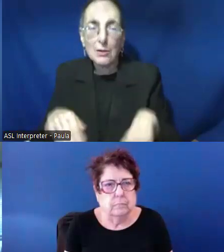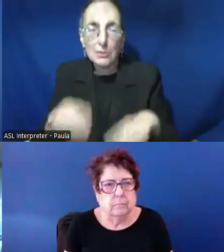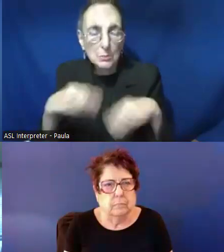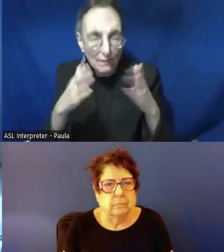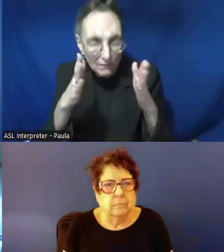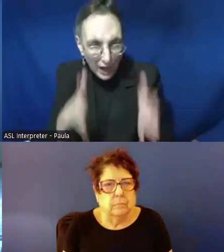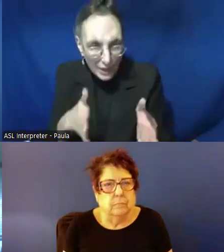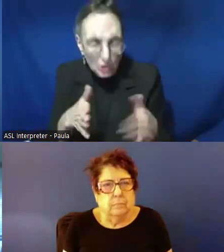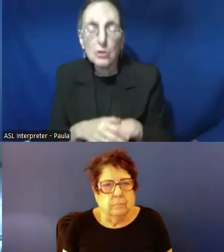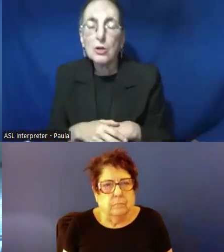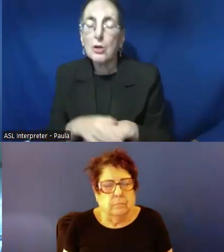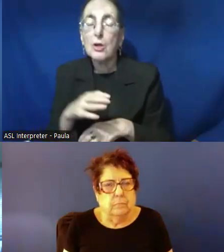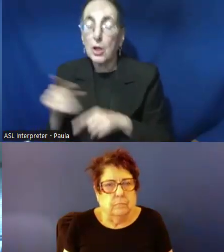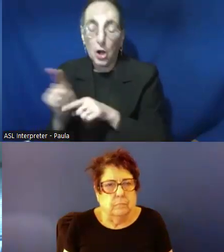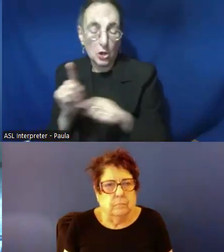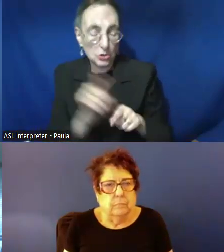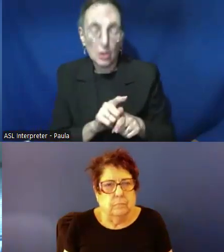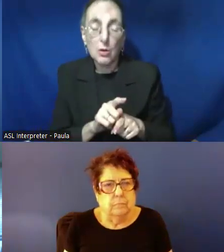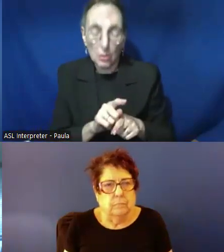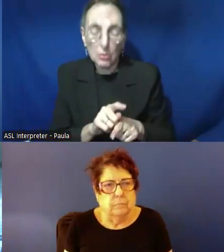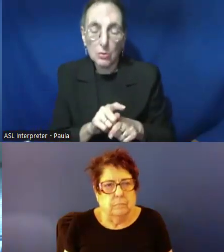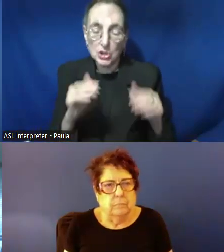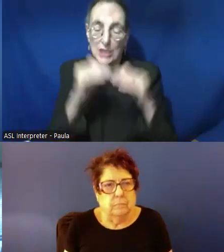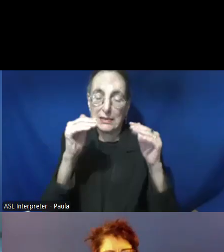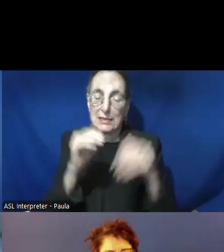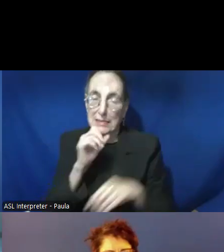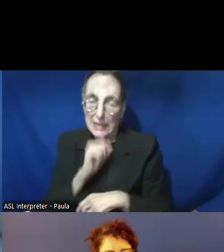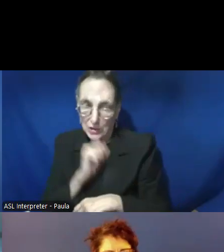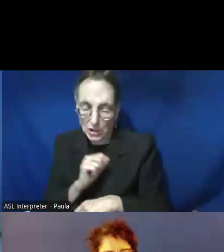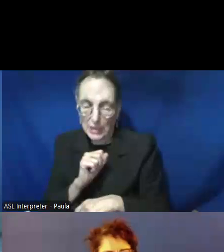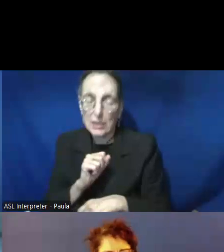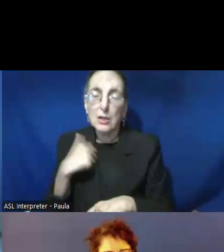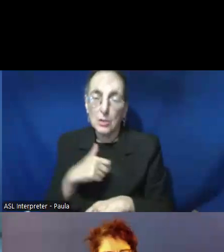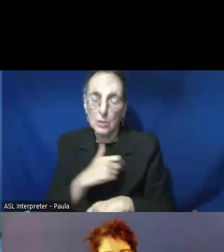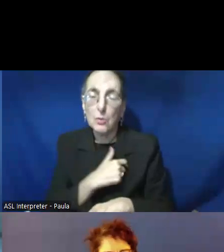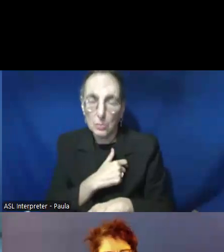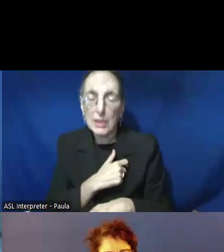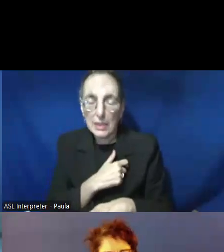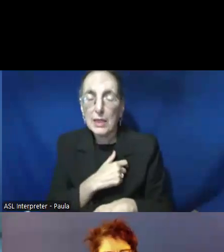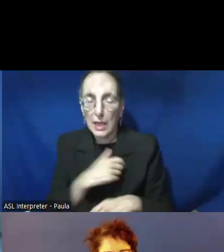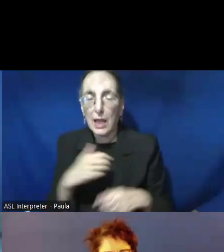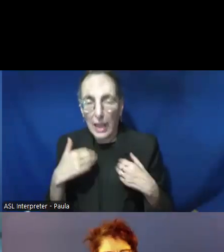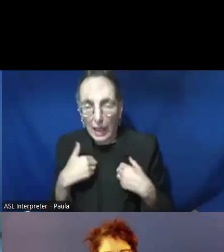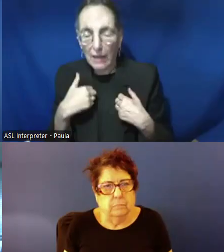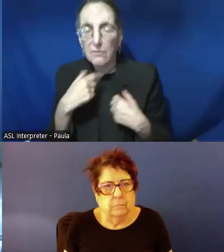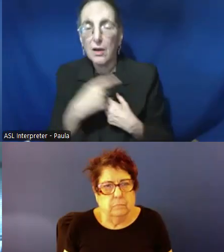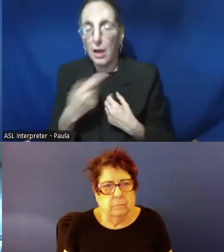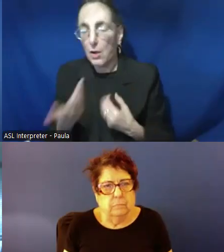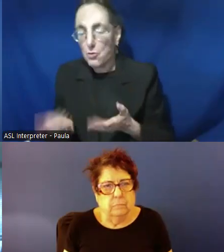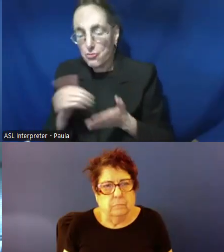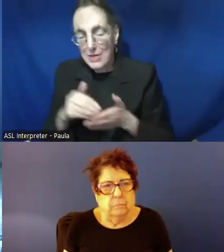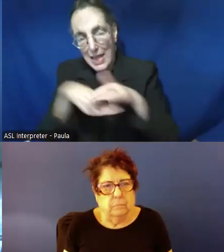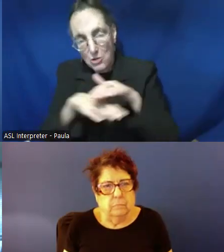so, and also Justice in Aging, we have resources about that as well. We have a reentry project,